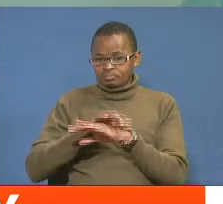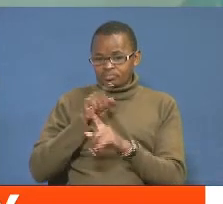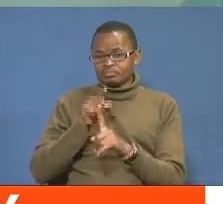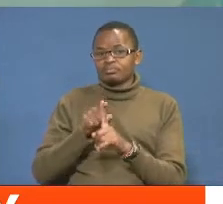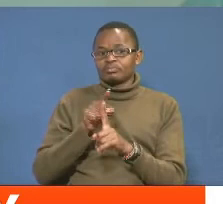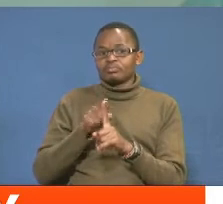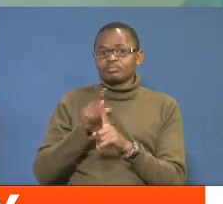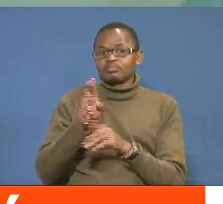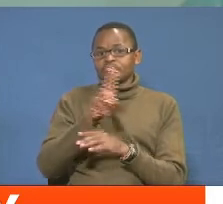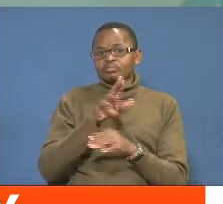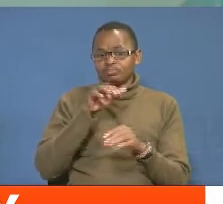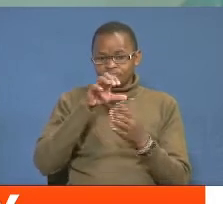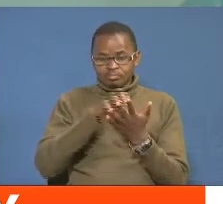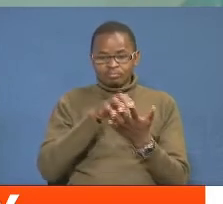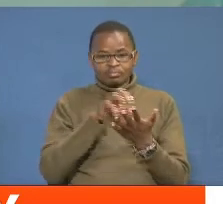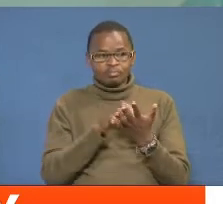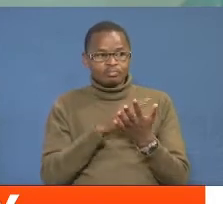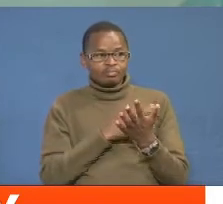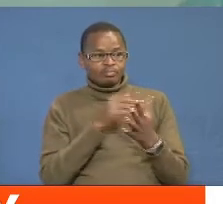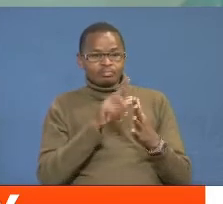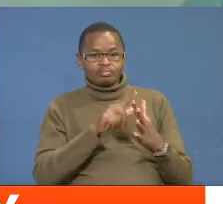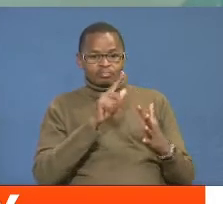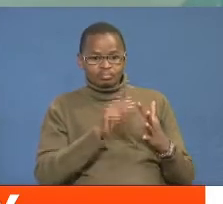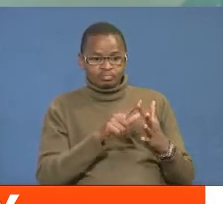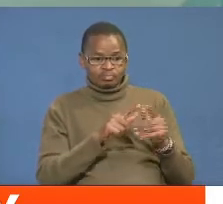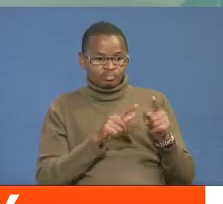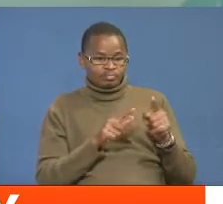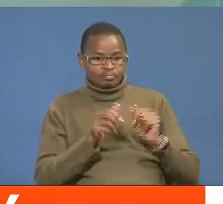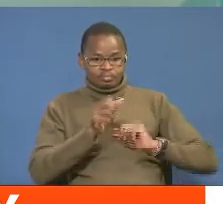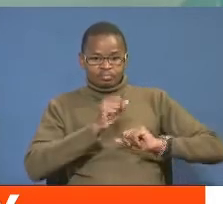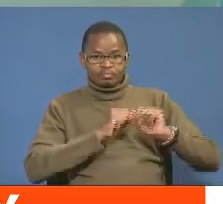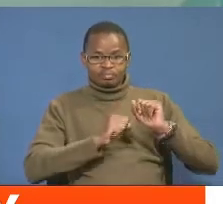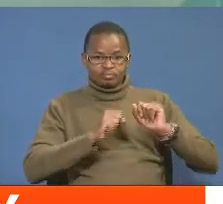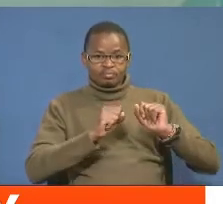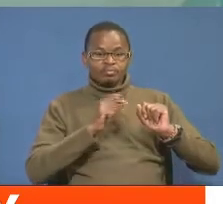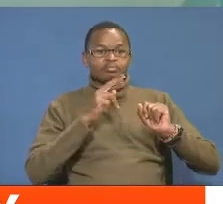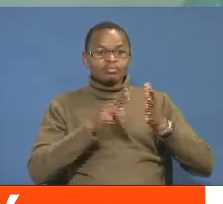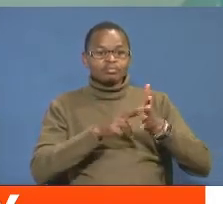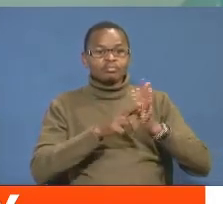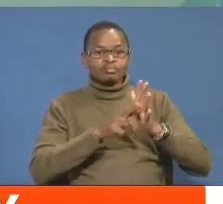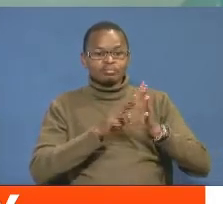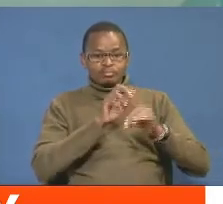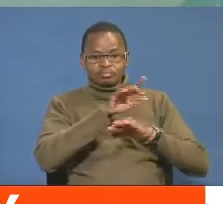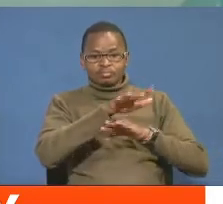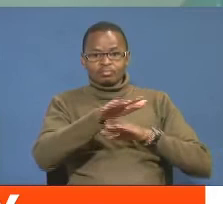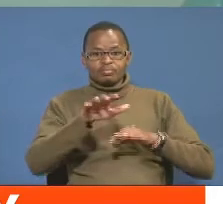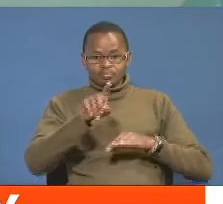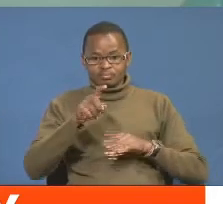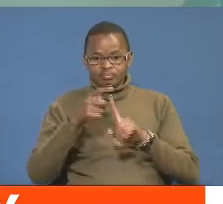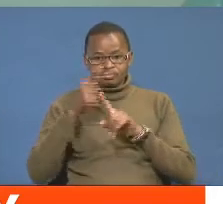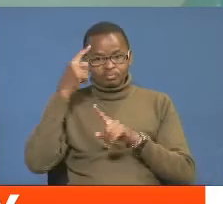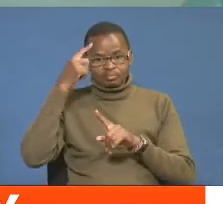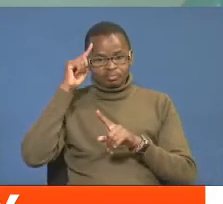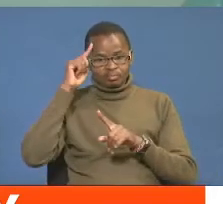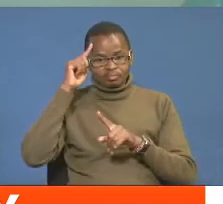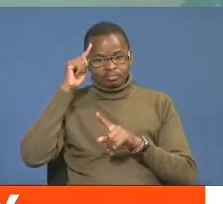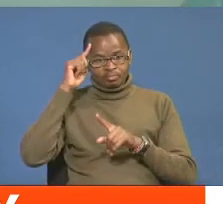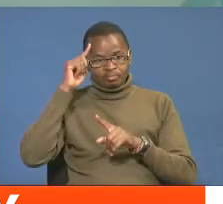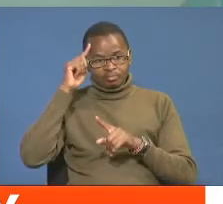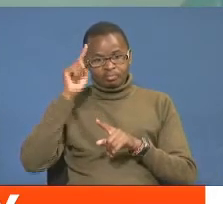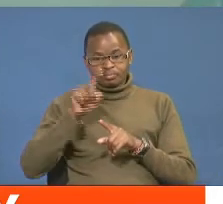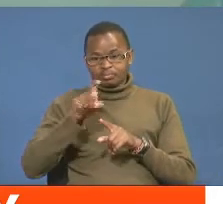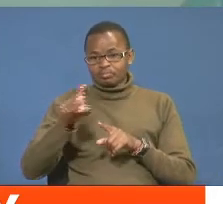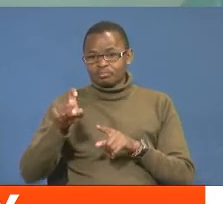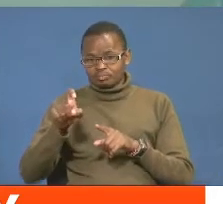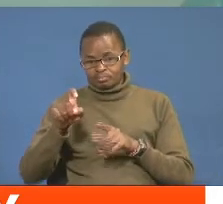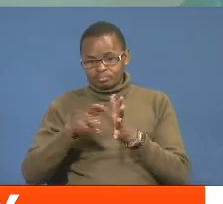to use in this case. And then put in the measures that is required to procure these vaccines. For instance, as I mentioned, the Pfizer